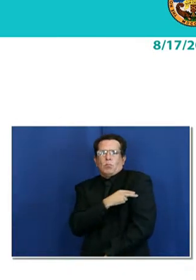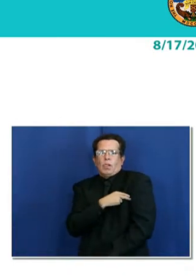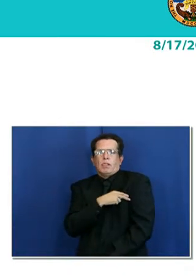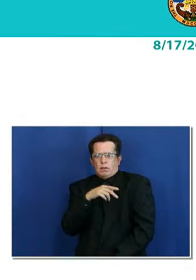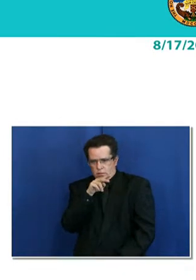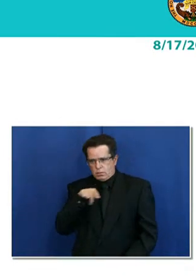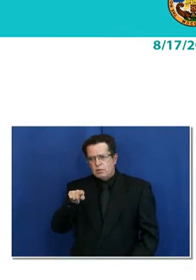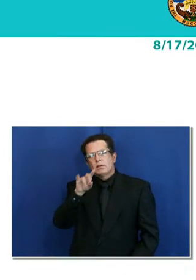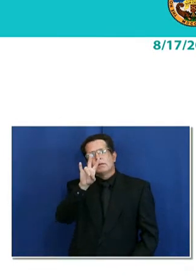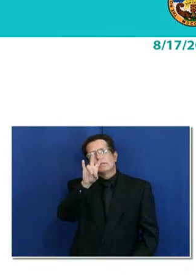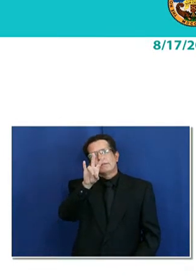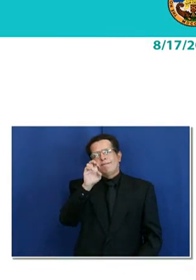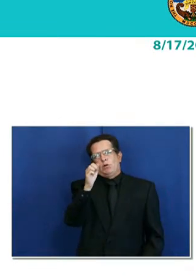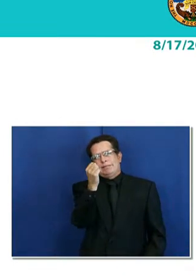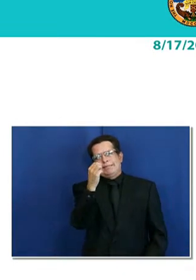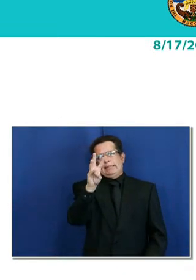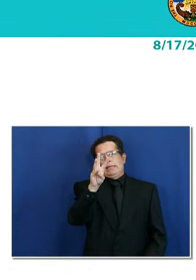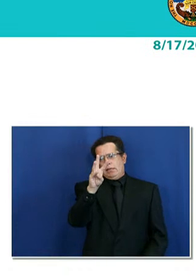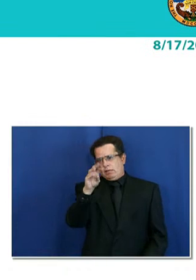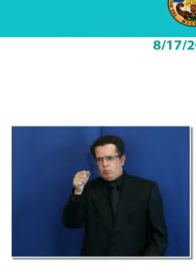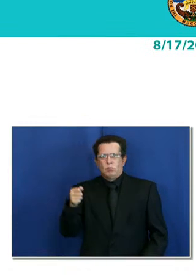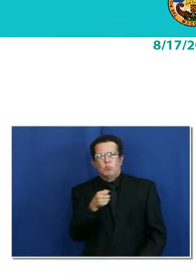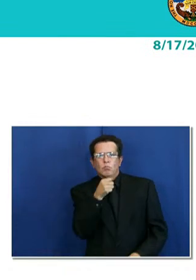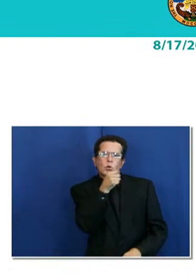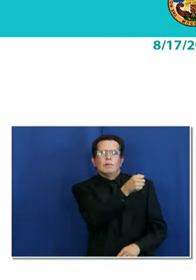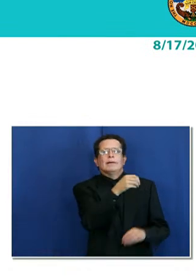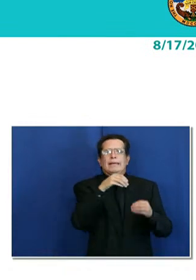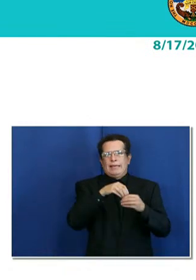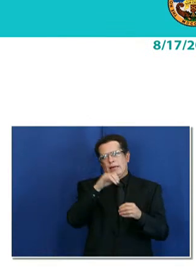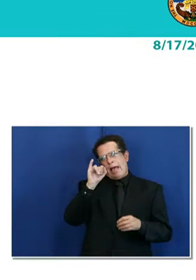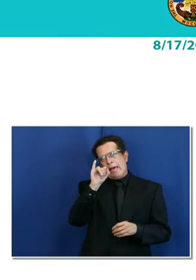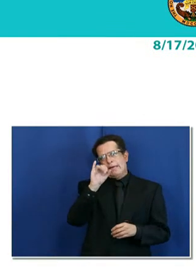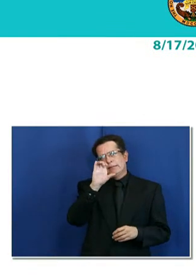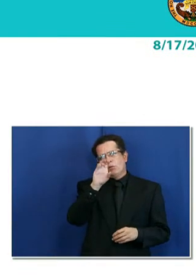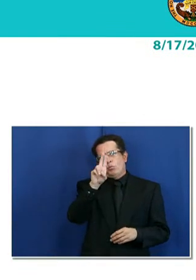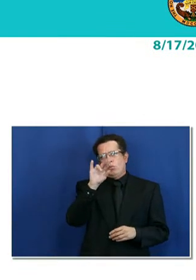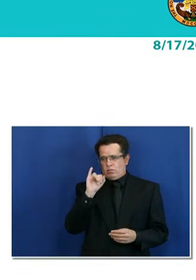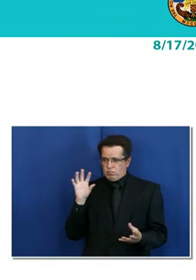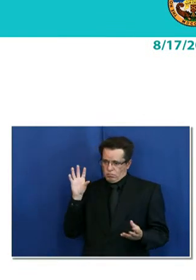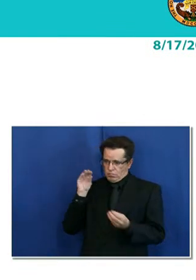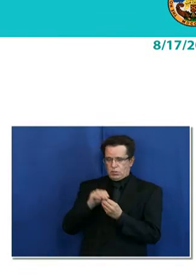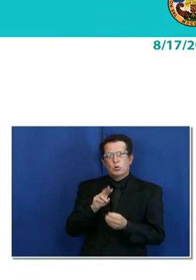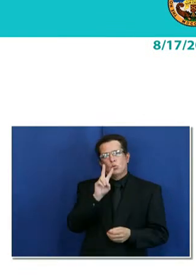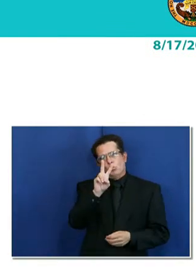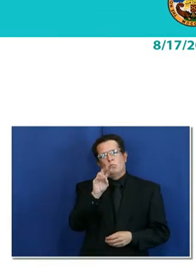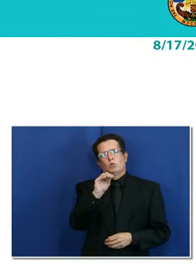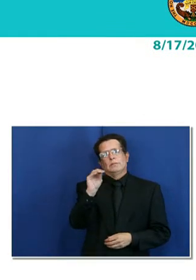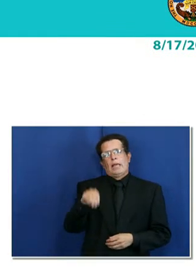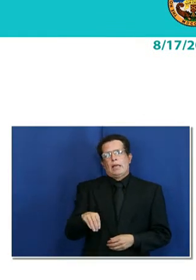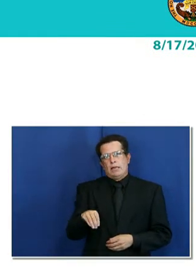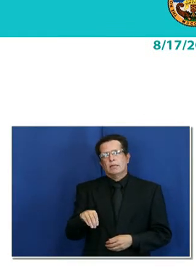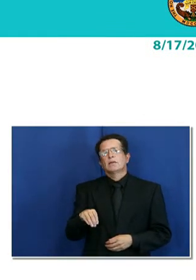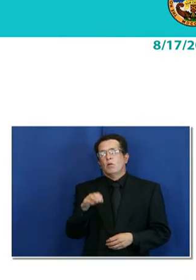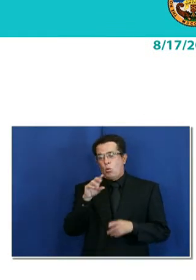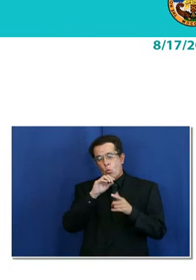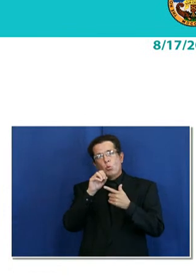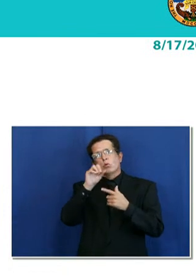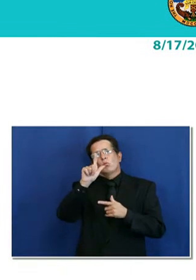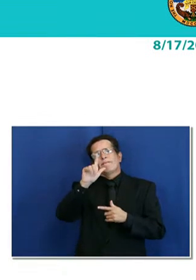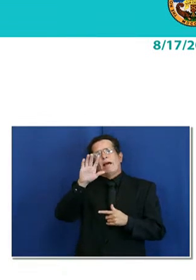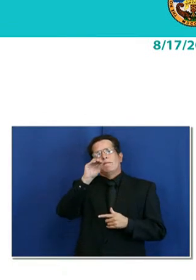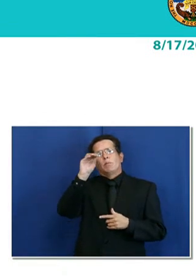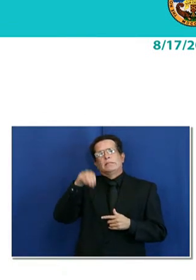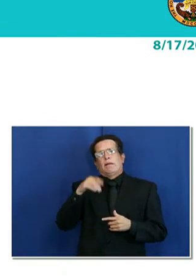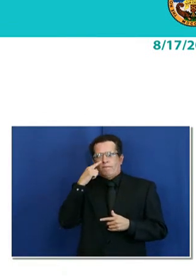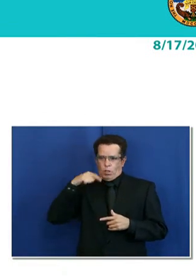716 have been admitted to the ICU, and this is 2% of the total number of cases and 25%